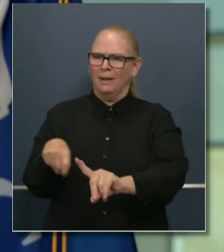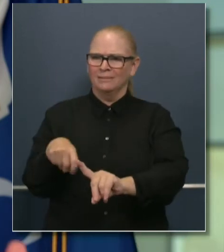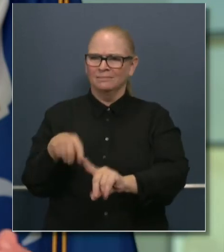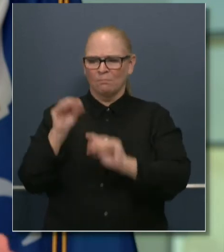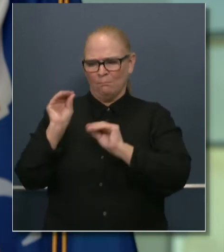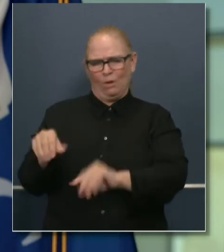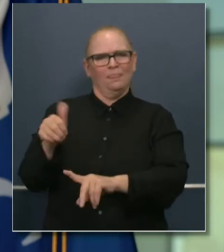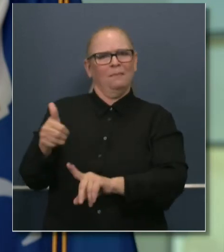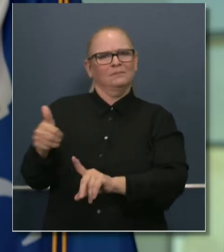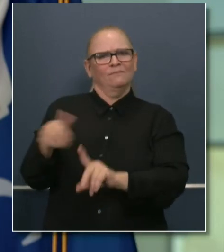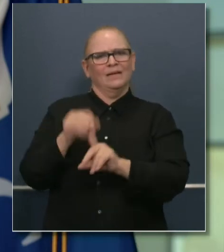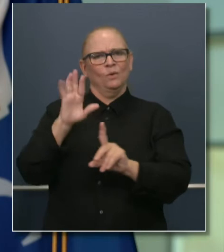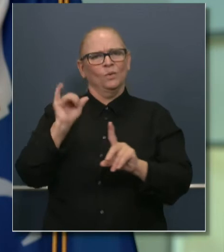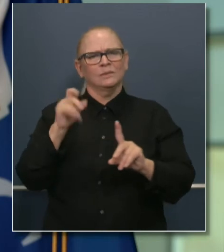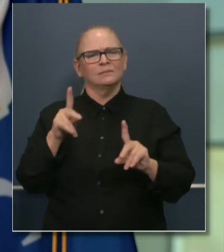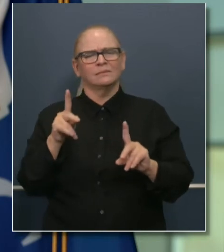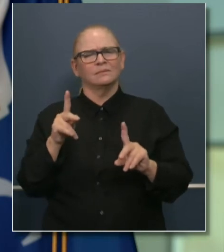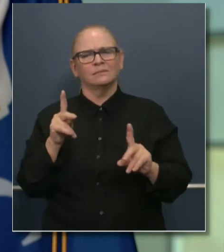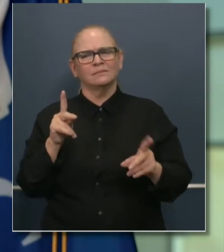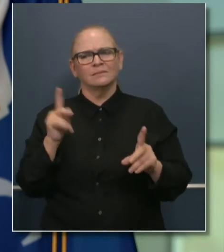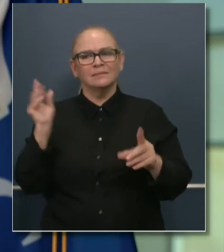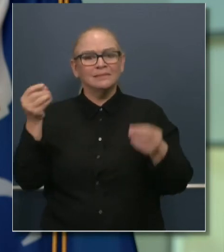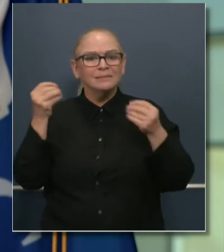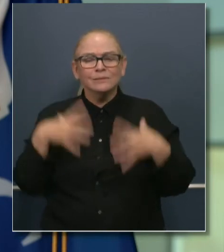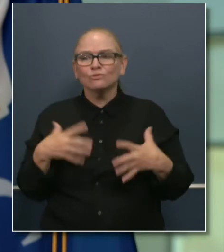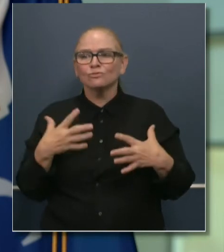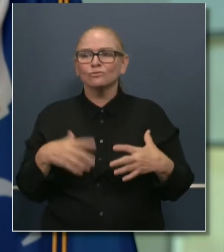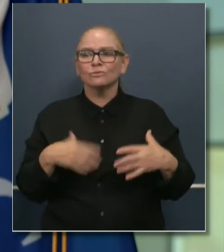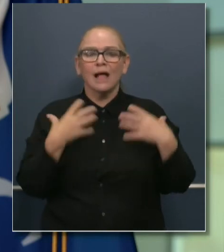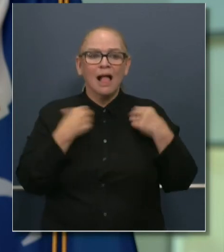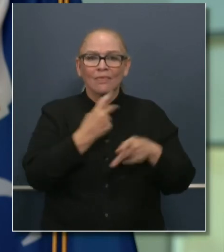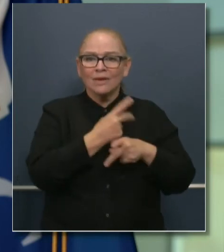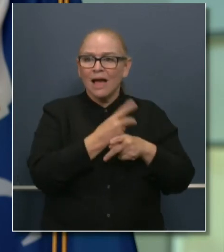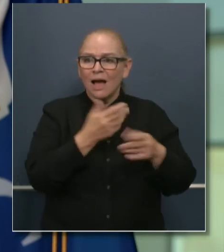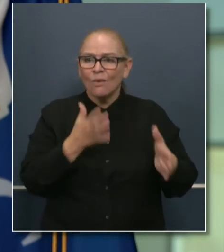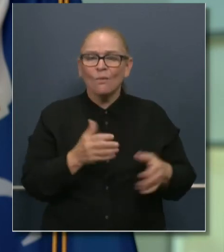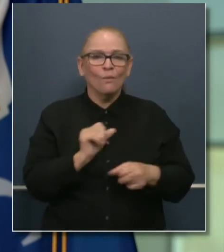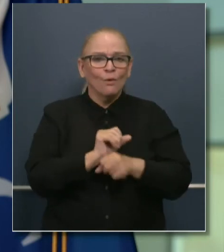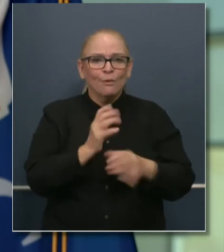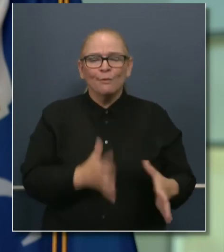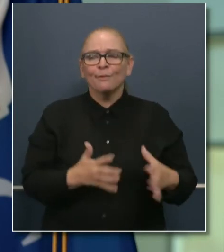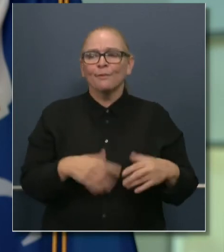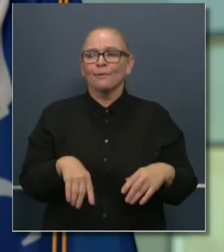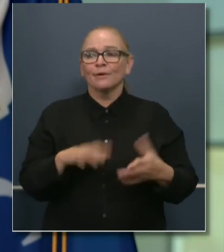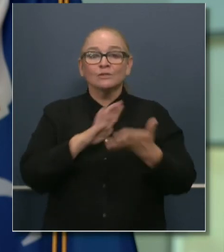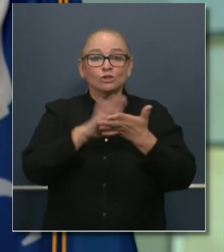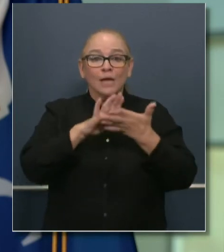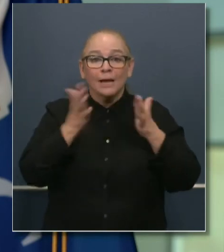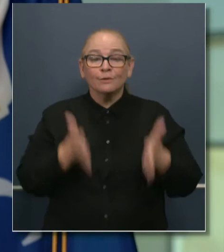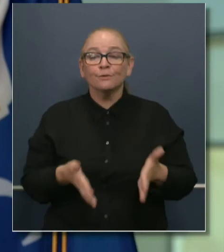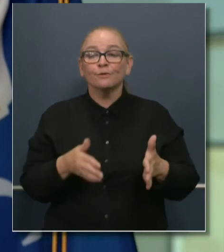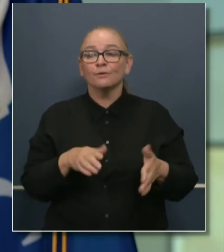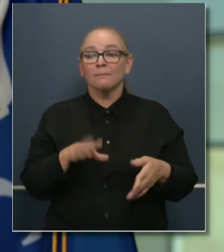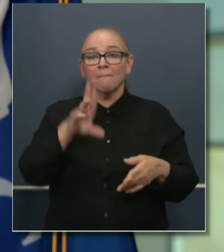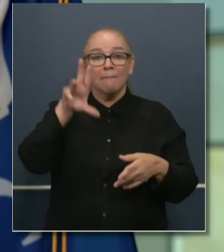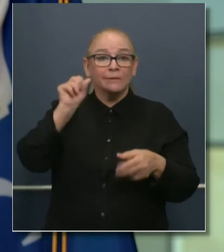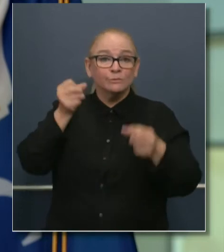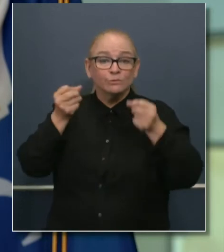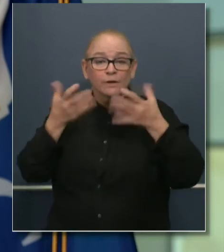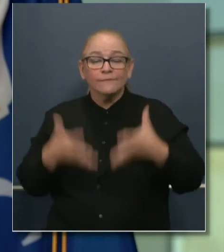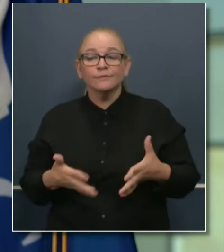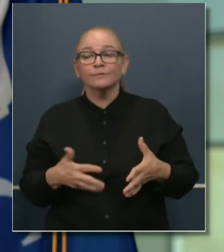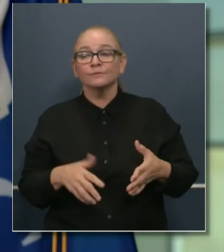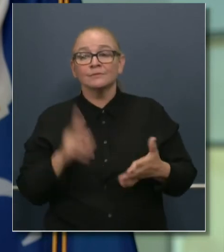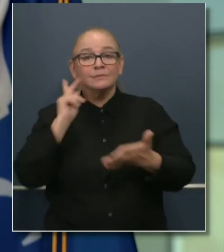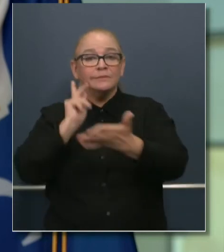teachers, as support staff from janitors to bus drivers, as secretaries to maintenance workers,